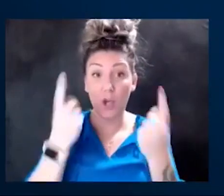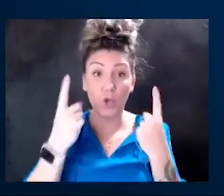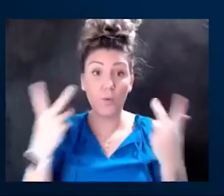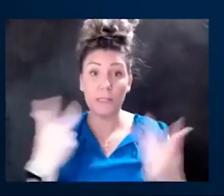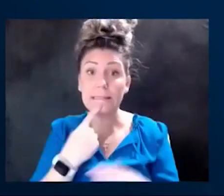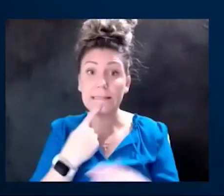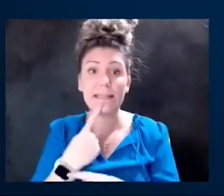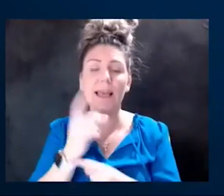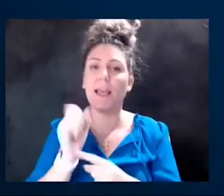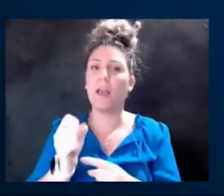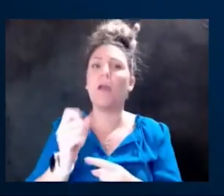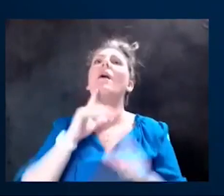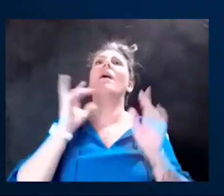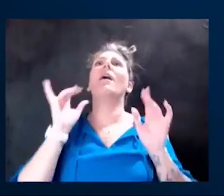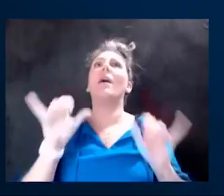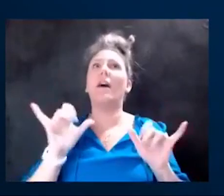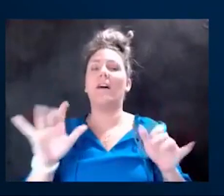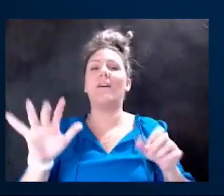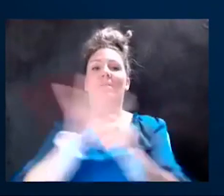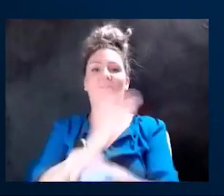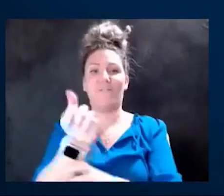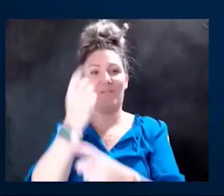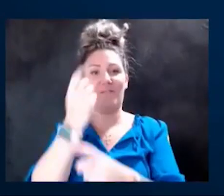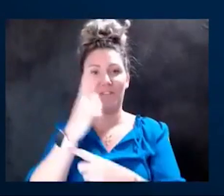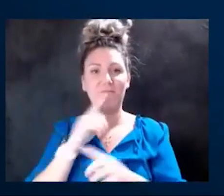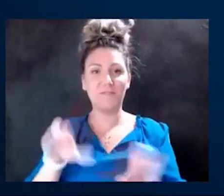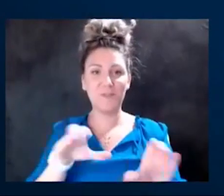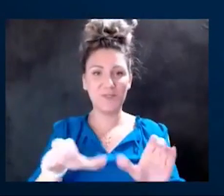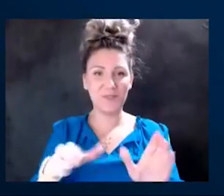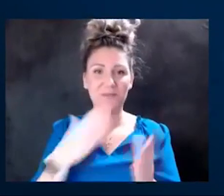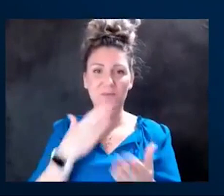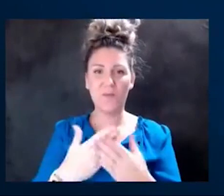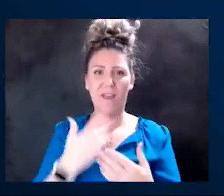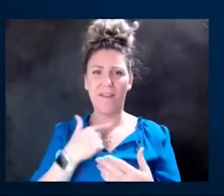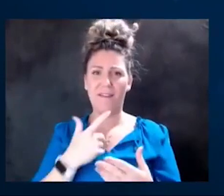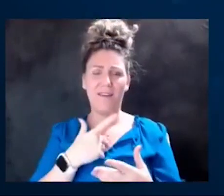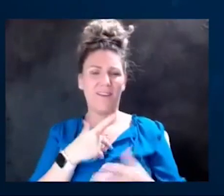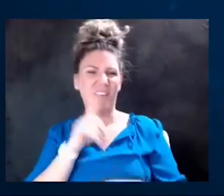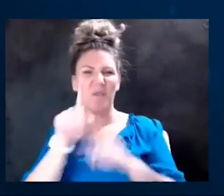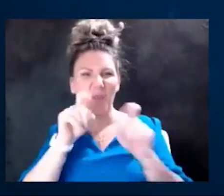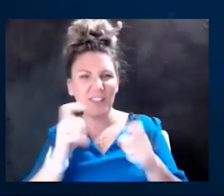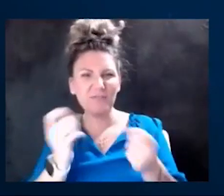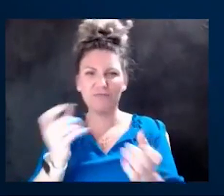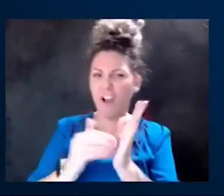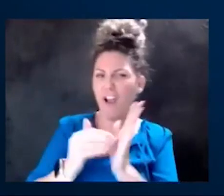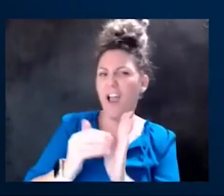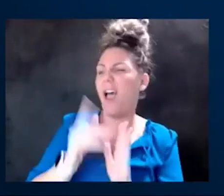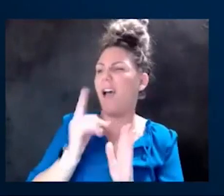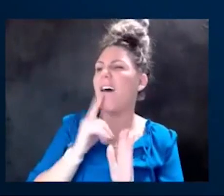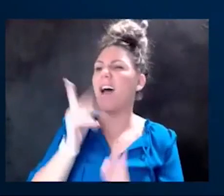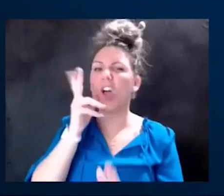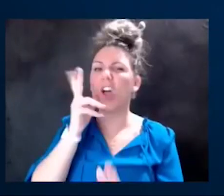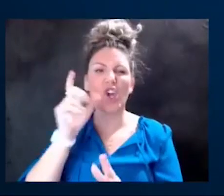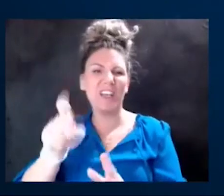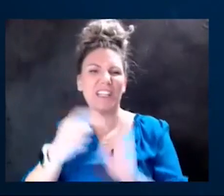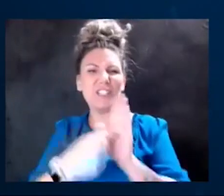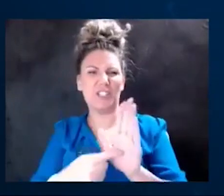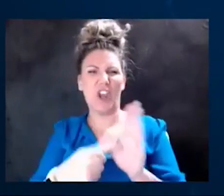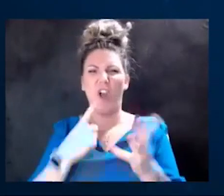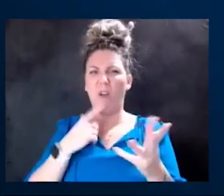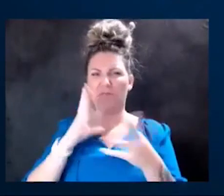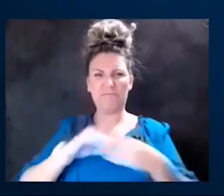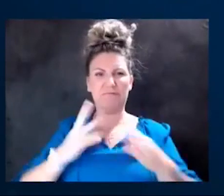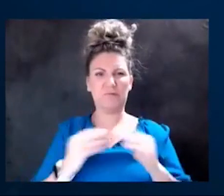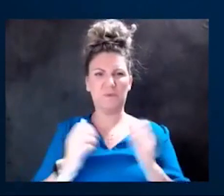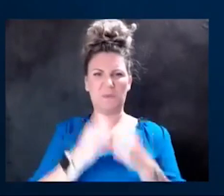through the roof. So they're doing that really well here, where I get that question from people a lot. Like, I've heard I should be telling a story with my data. How